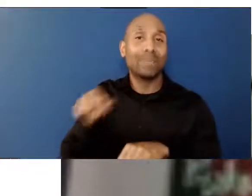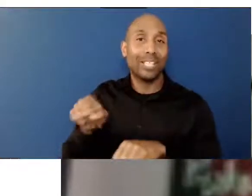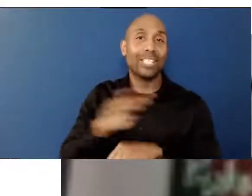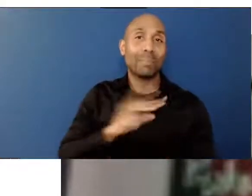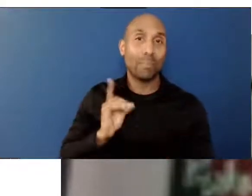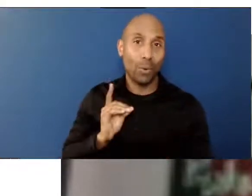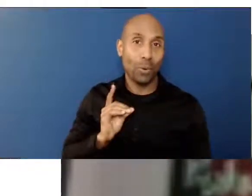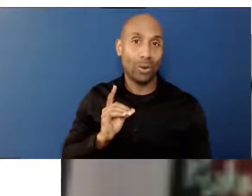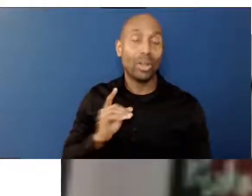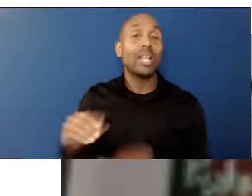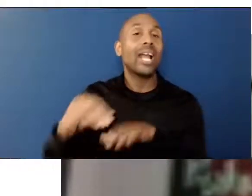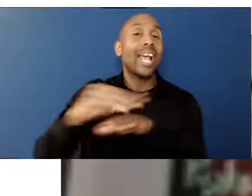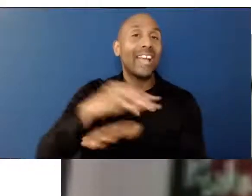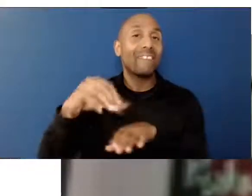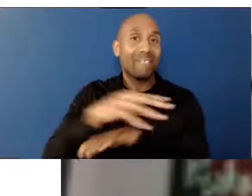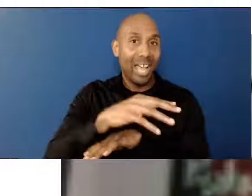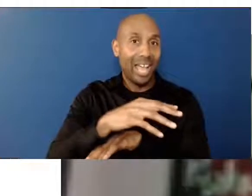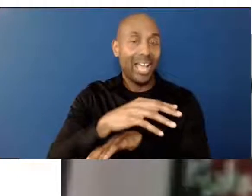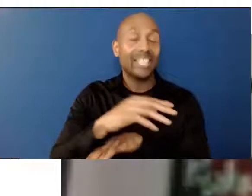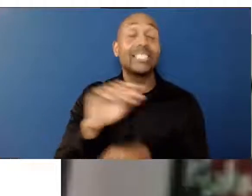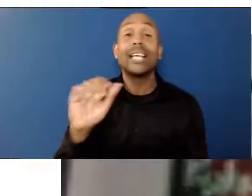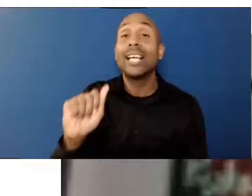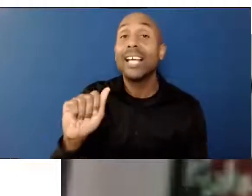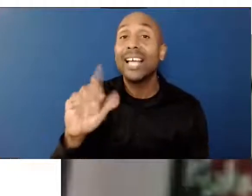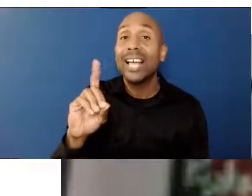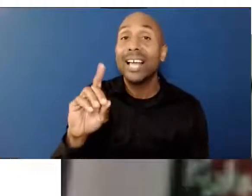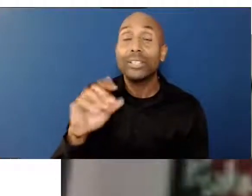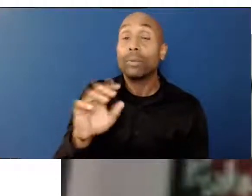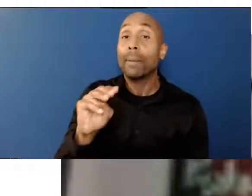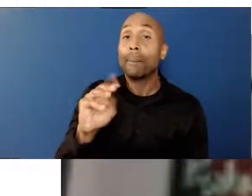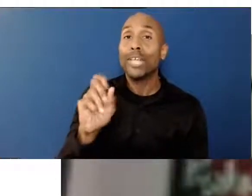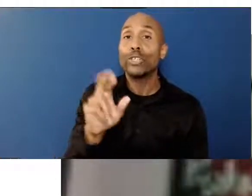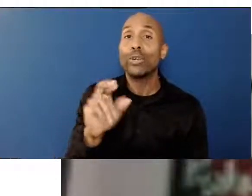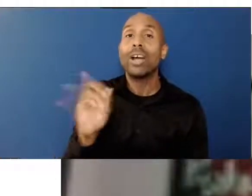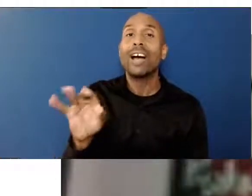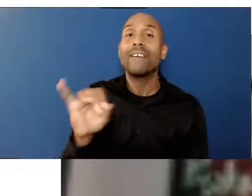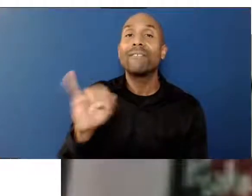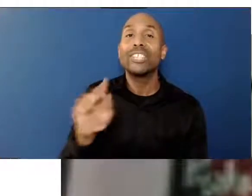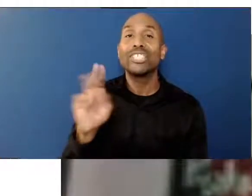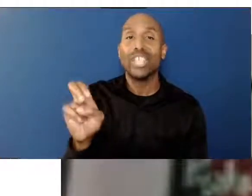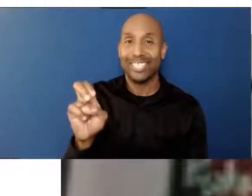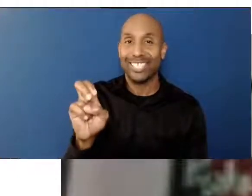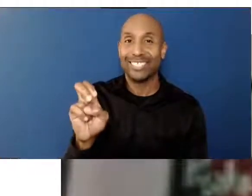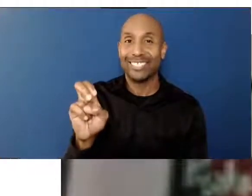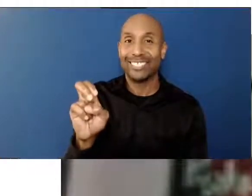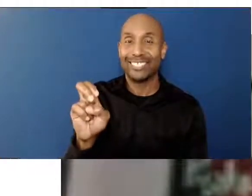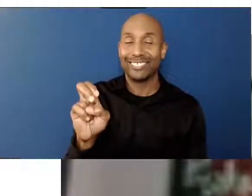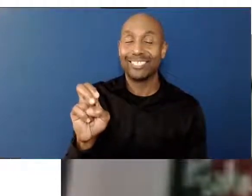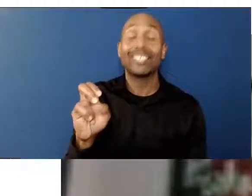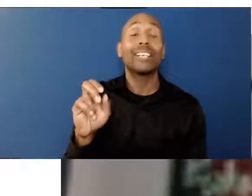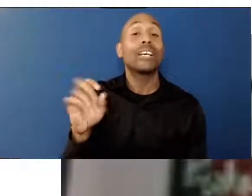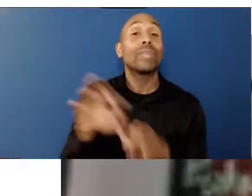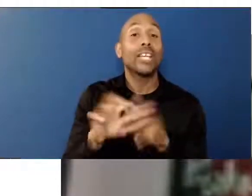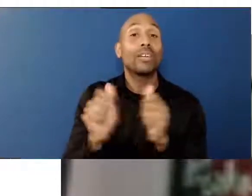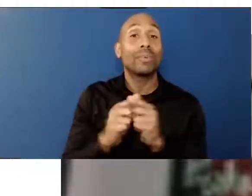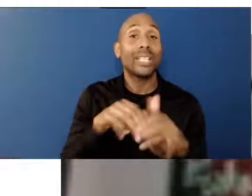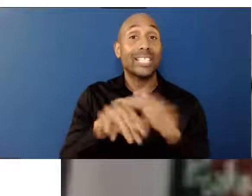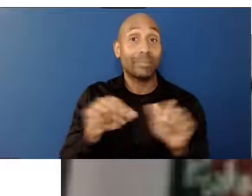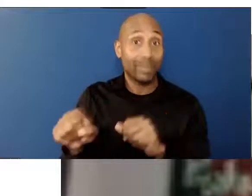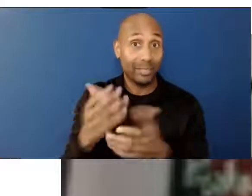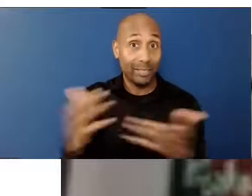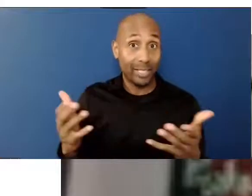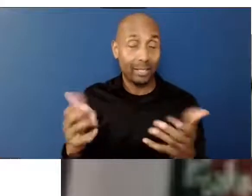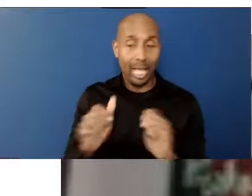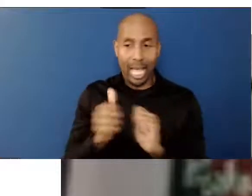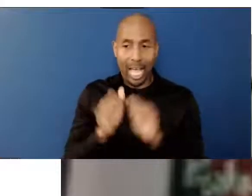to the Minister of Justice on accessibility matters and how Nova Scotia can reach the goal of an accessible Nova